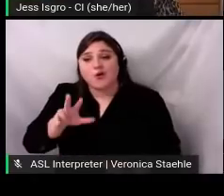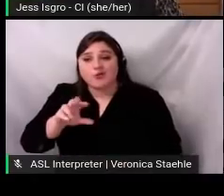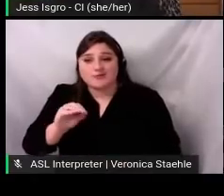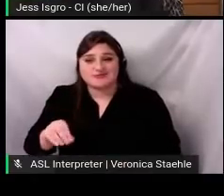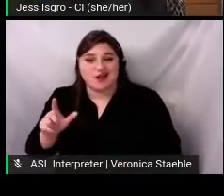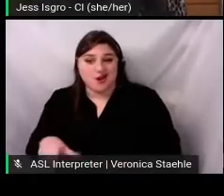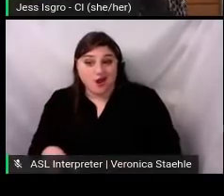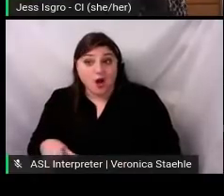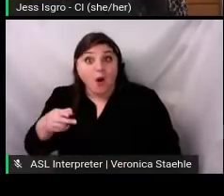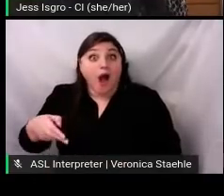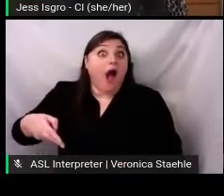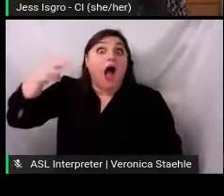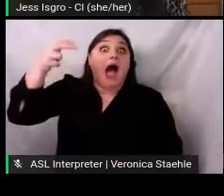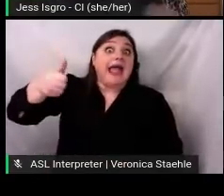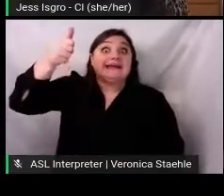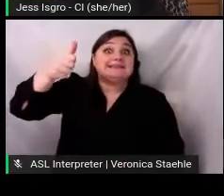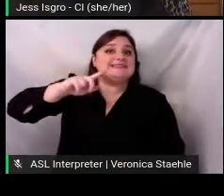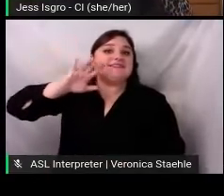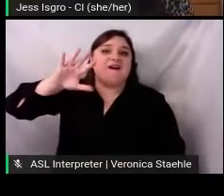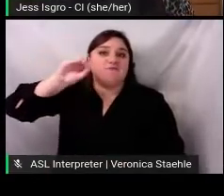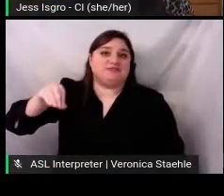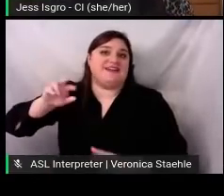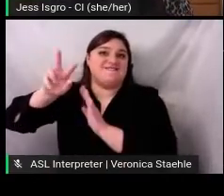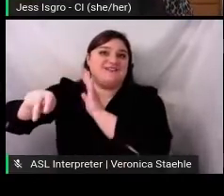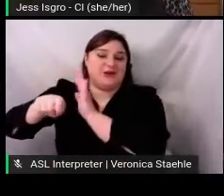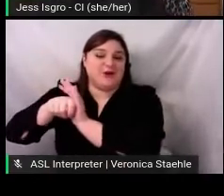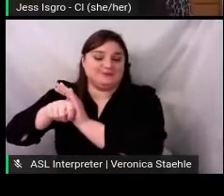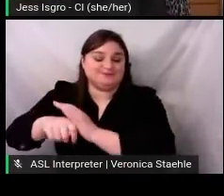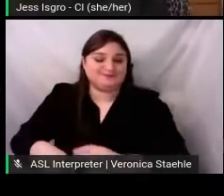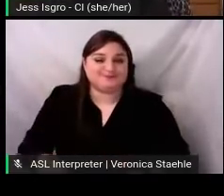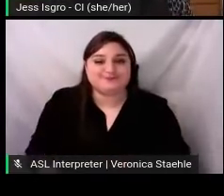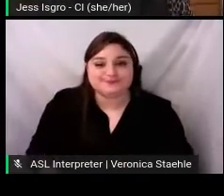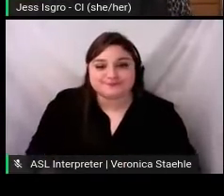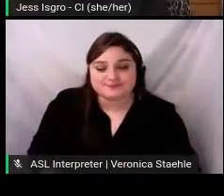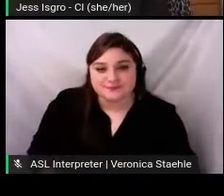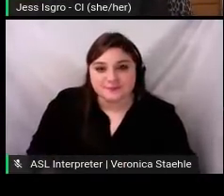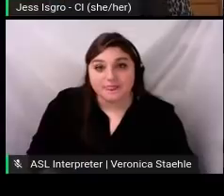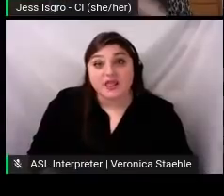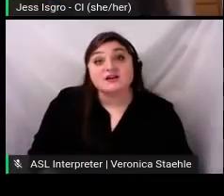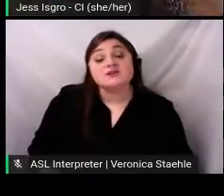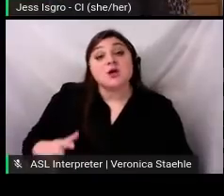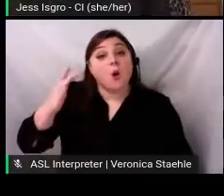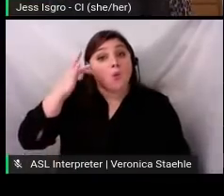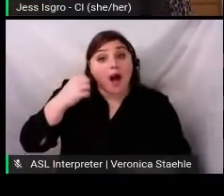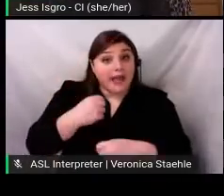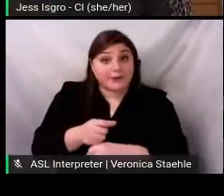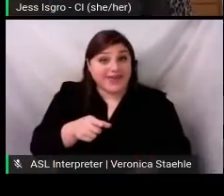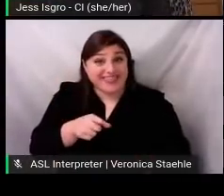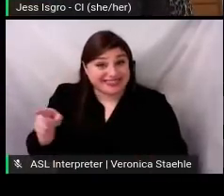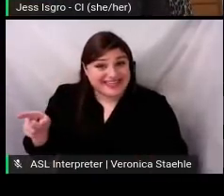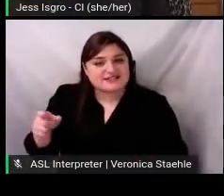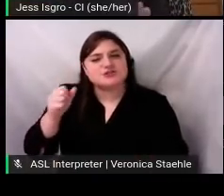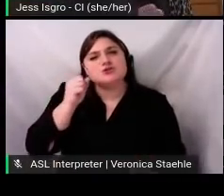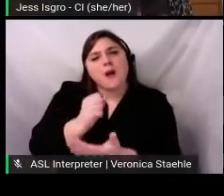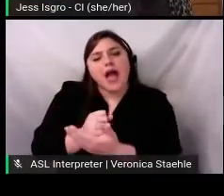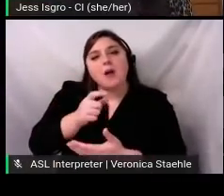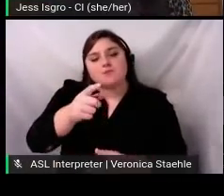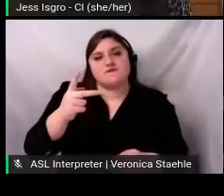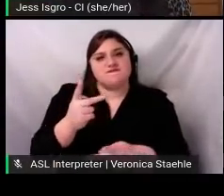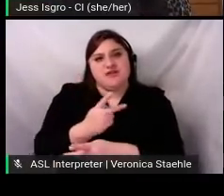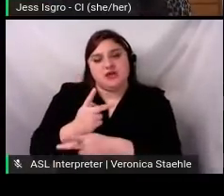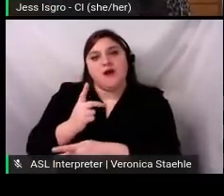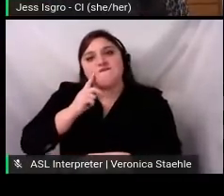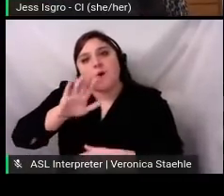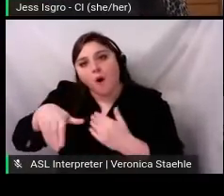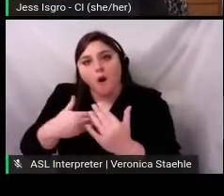highest for video at 5%. The recommendation here is to create these benchmarks for your content, not just overall, but when you break